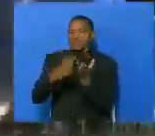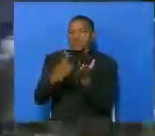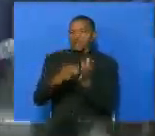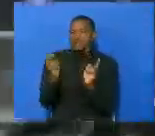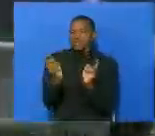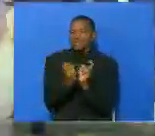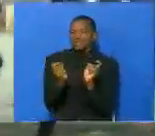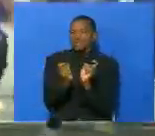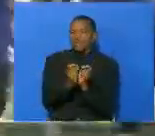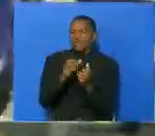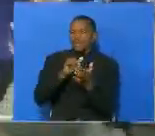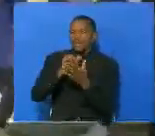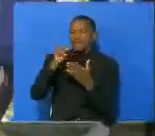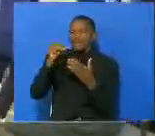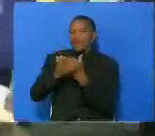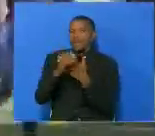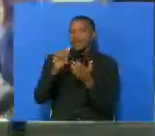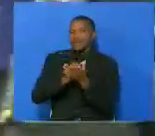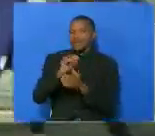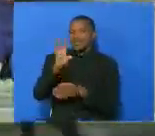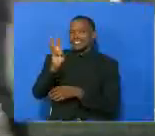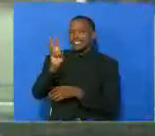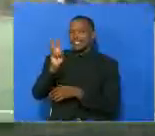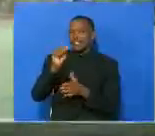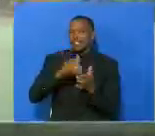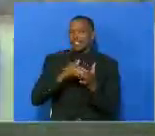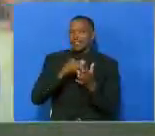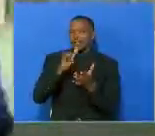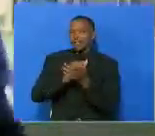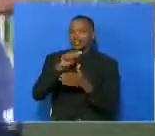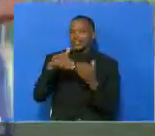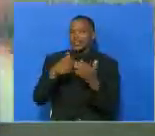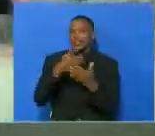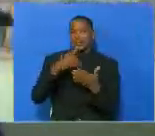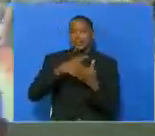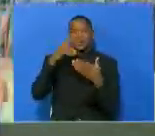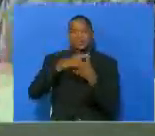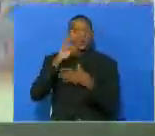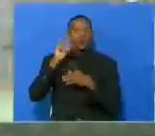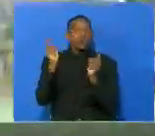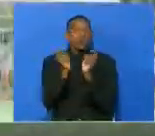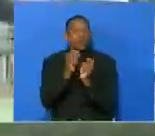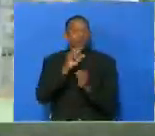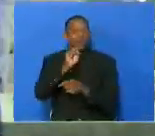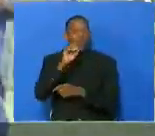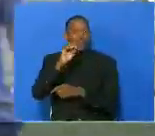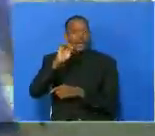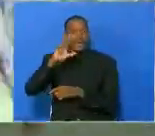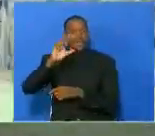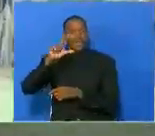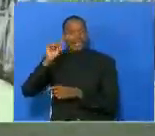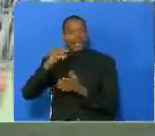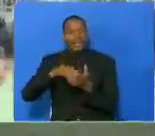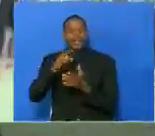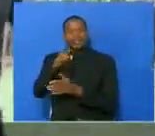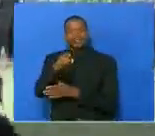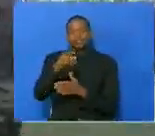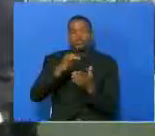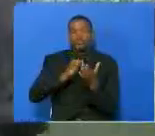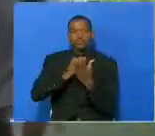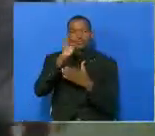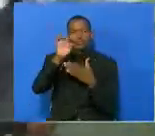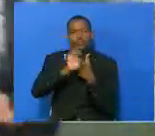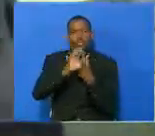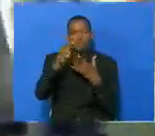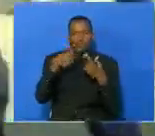kgwedi eo e tlhola gararo. Morago ga foo dipitse di tla mekamekana le Somalia kgwedi ya Seetebosigo e le lesome e ntse e